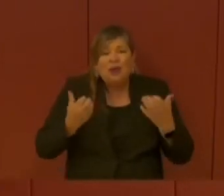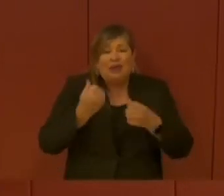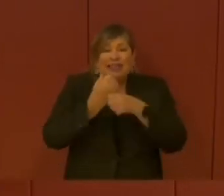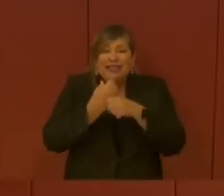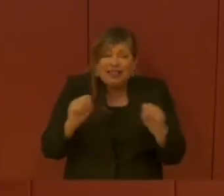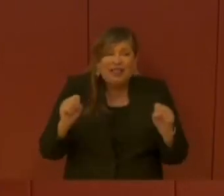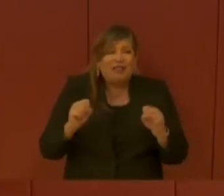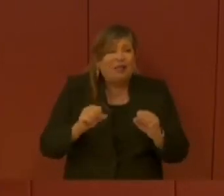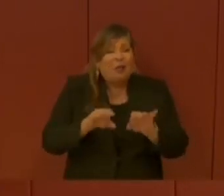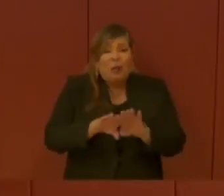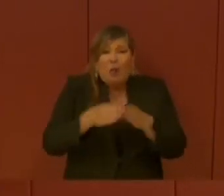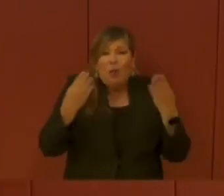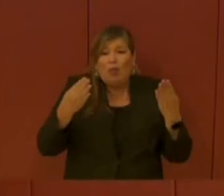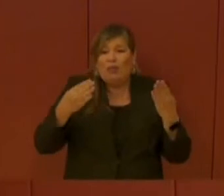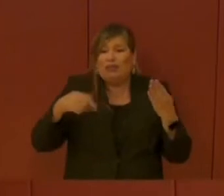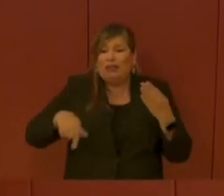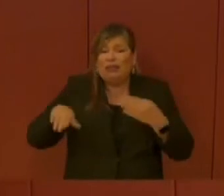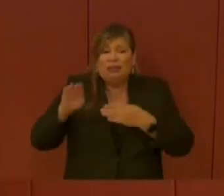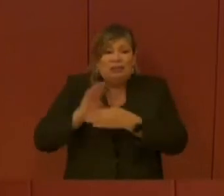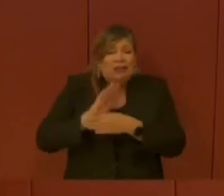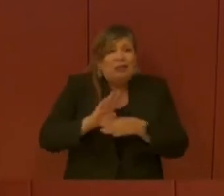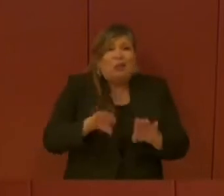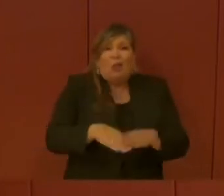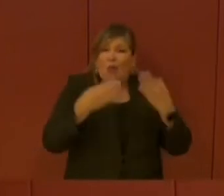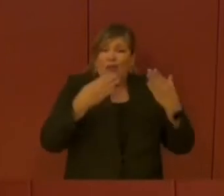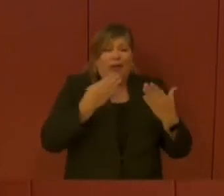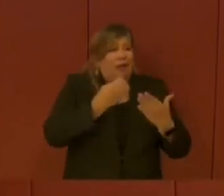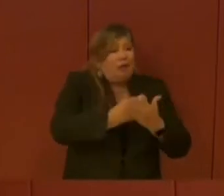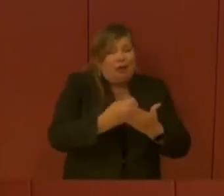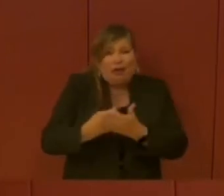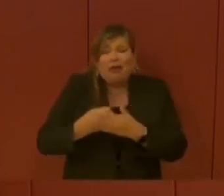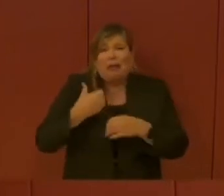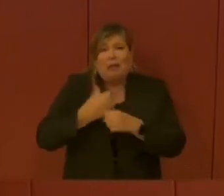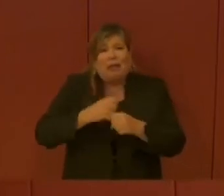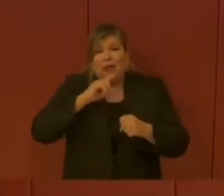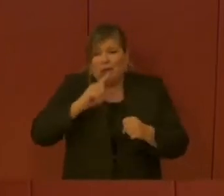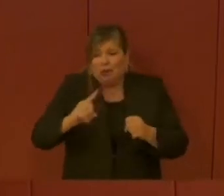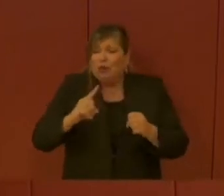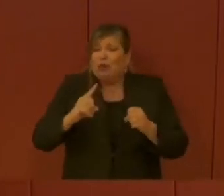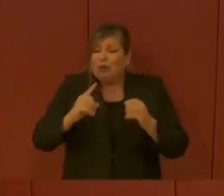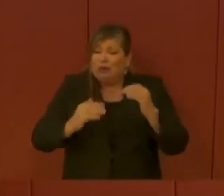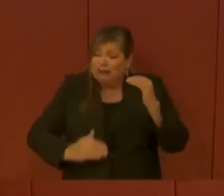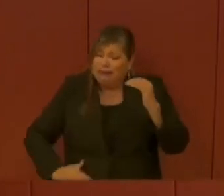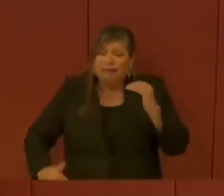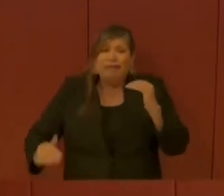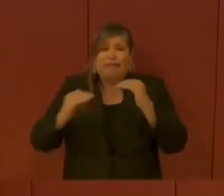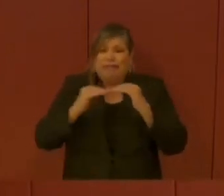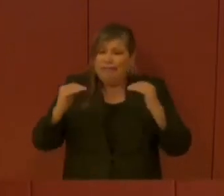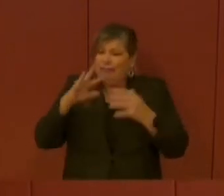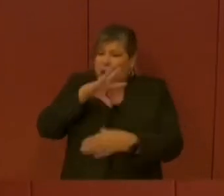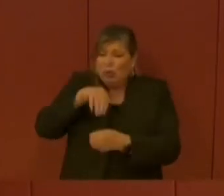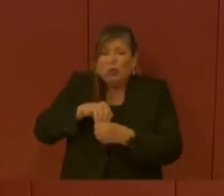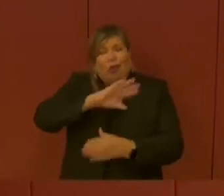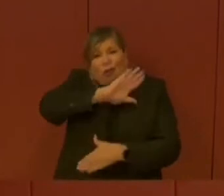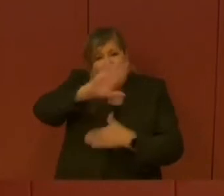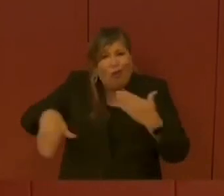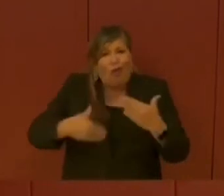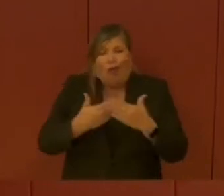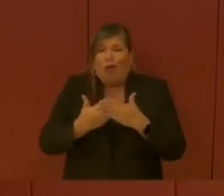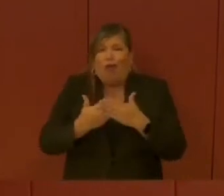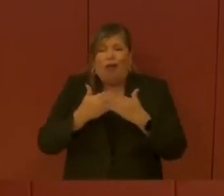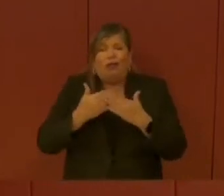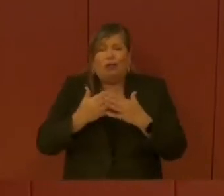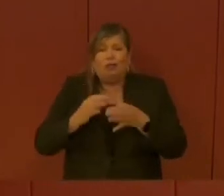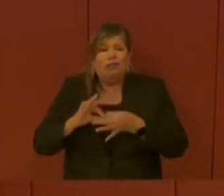mindful that it has to be economy that doesn't leave people behind, that's truly inclusive. We